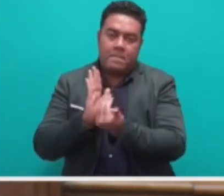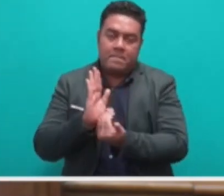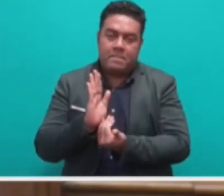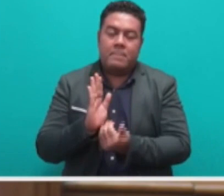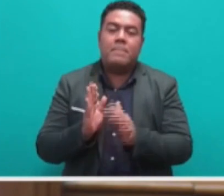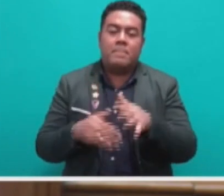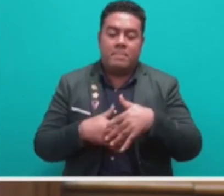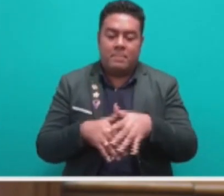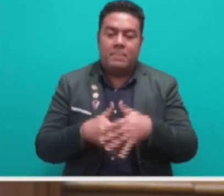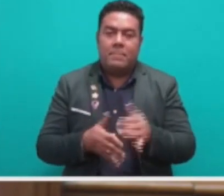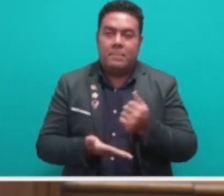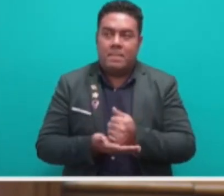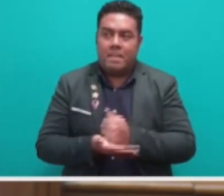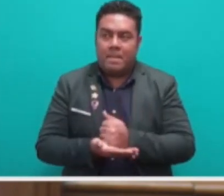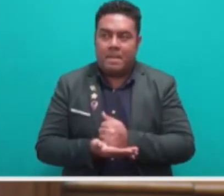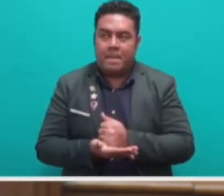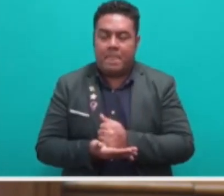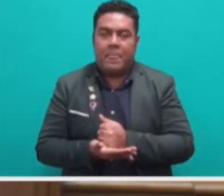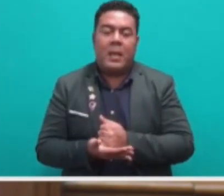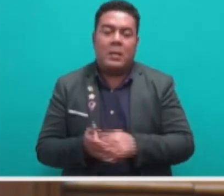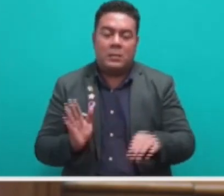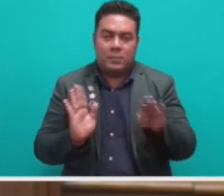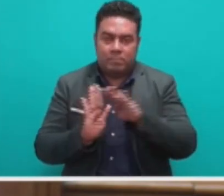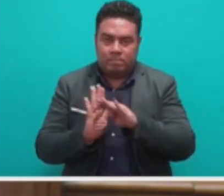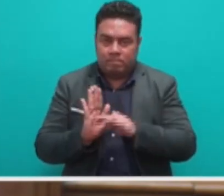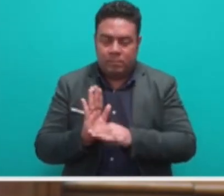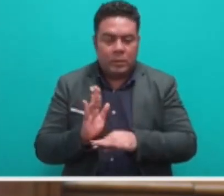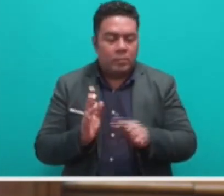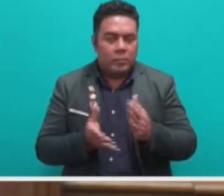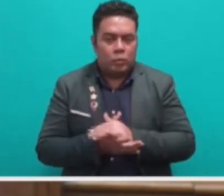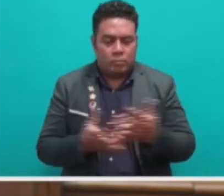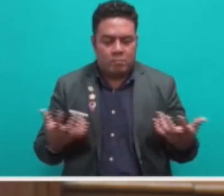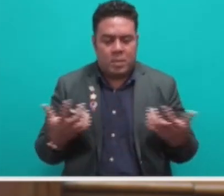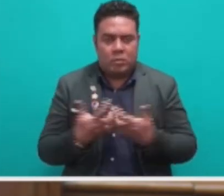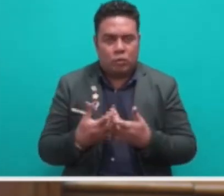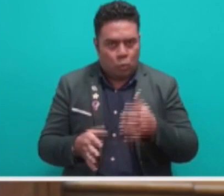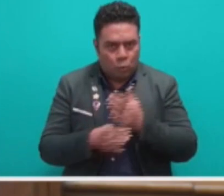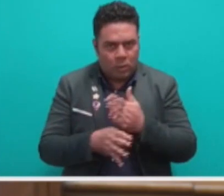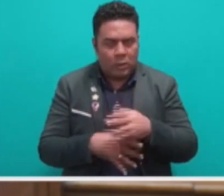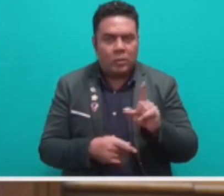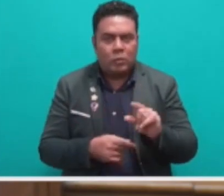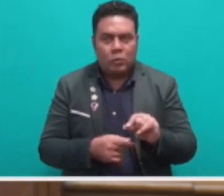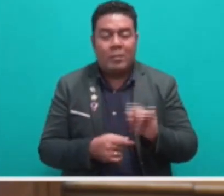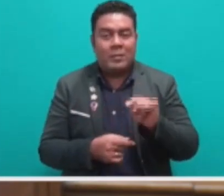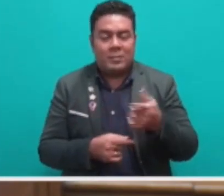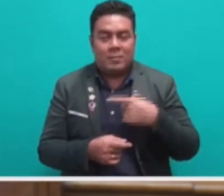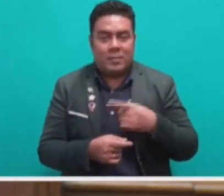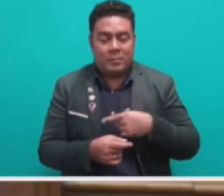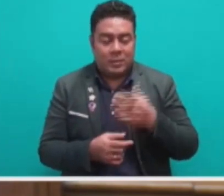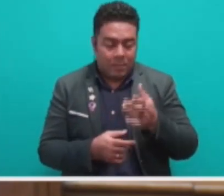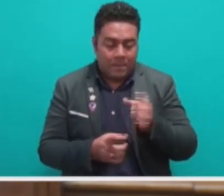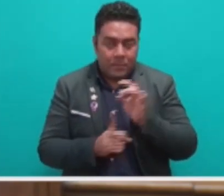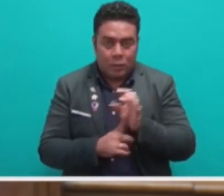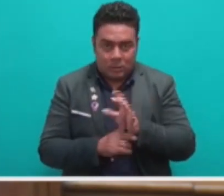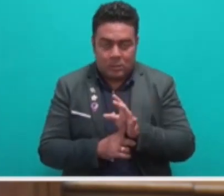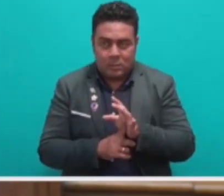the public sector and restore parity and relativity. It is therefore appropriate, Mr. Speaker,